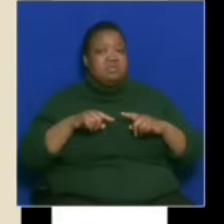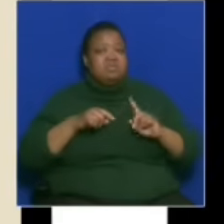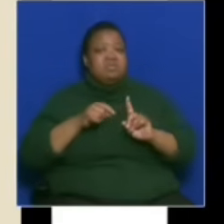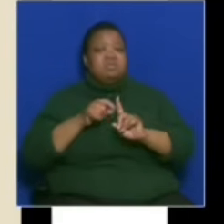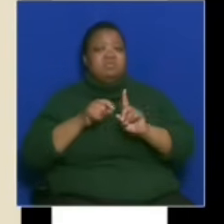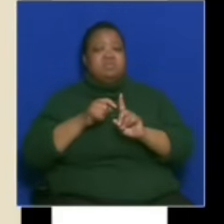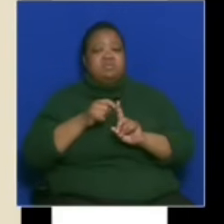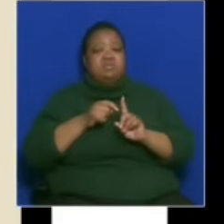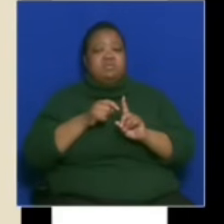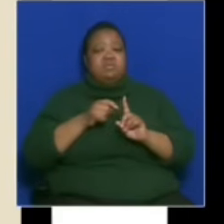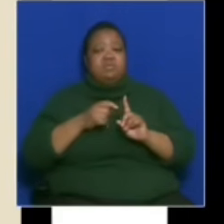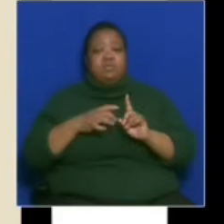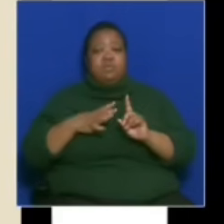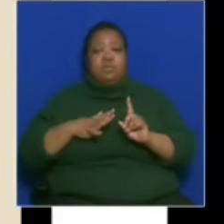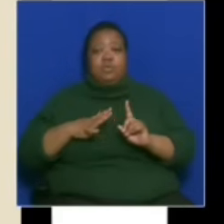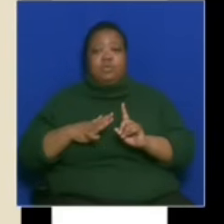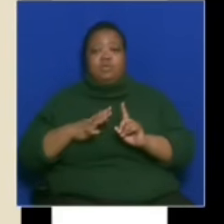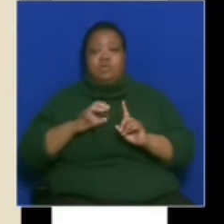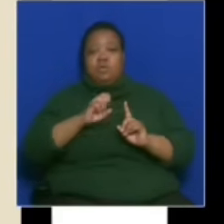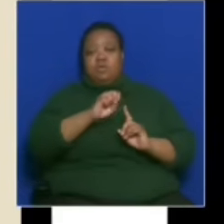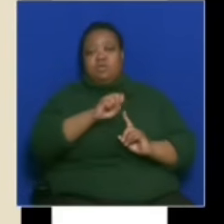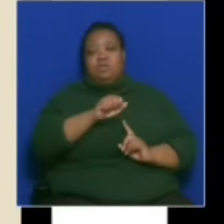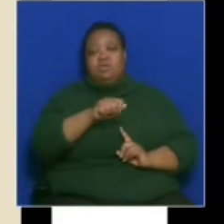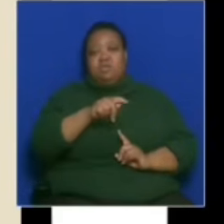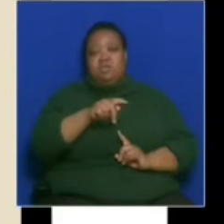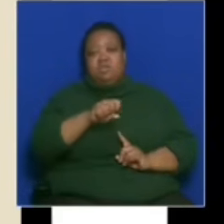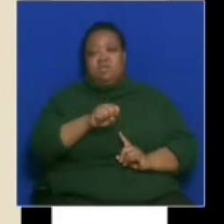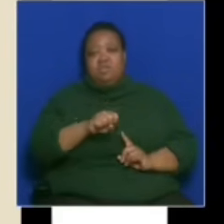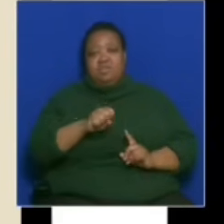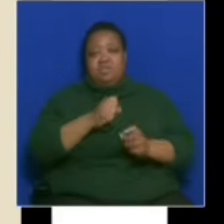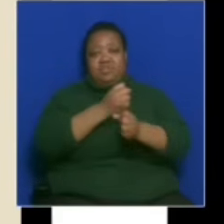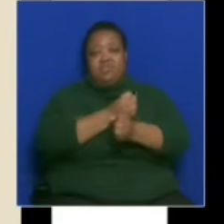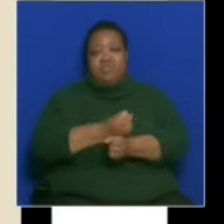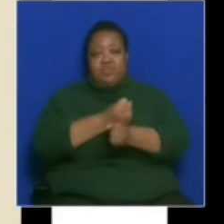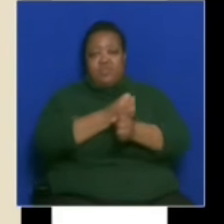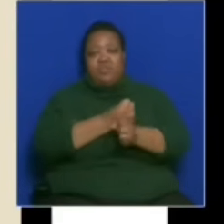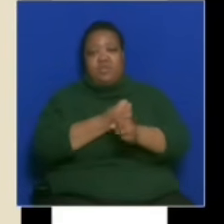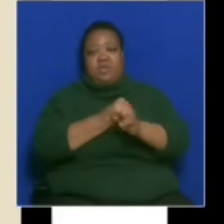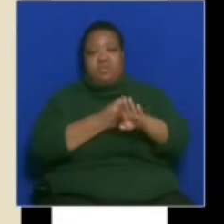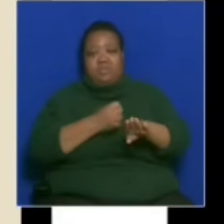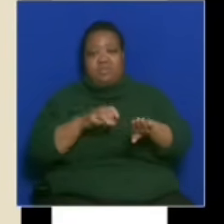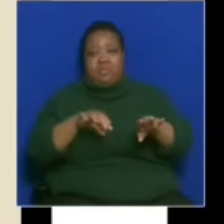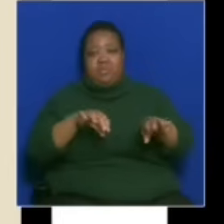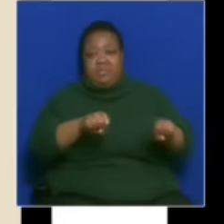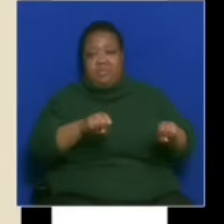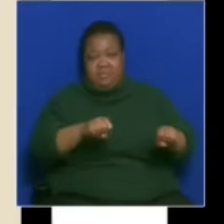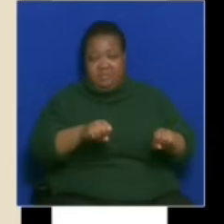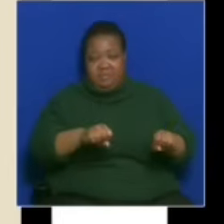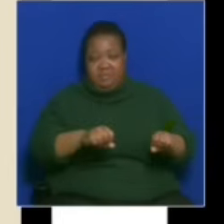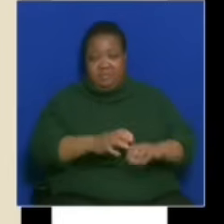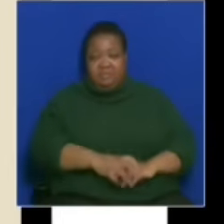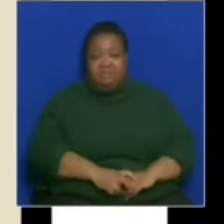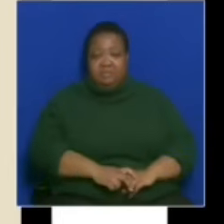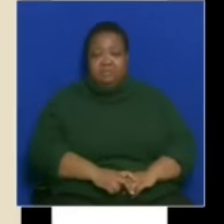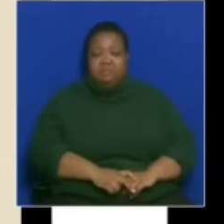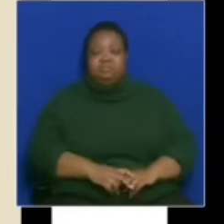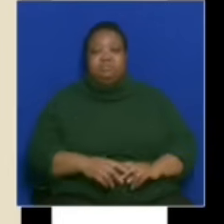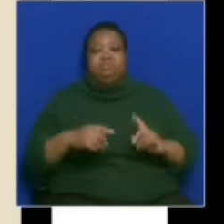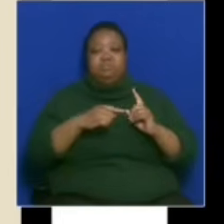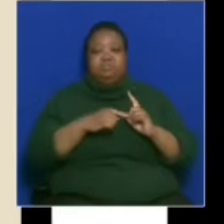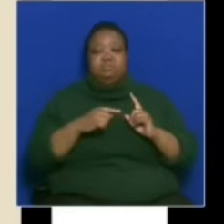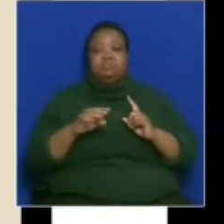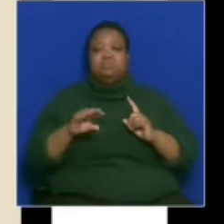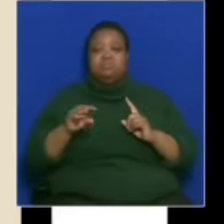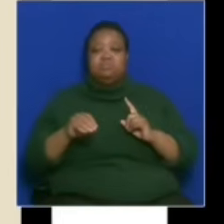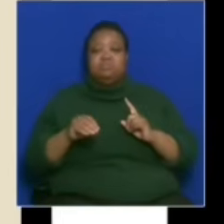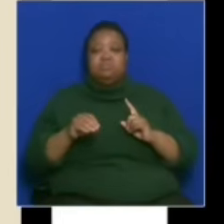to know from SAPS if they have intercepted a truck for us. Let me ask, the one I sent to Hogg was intercepted